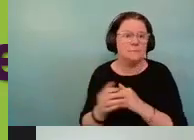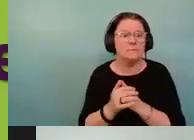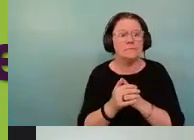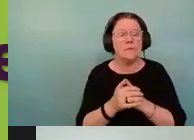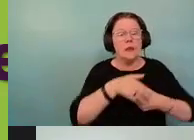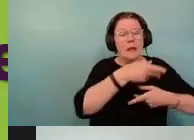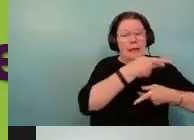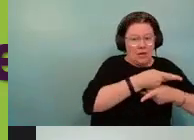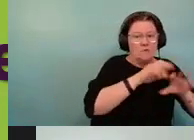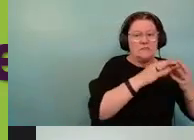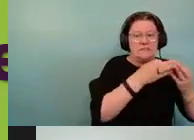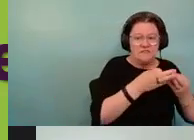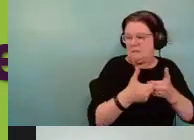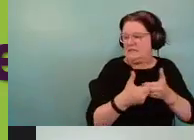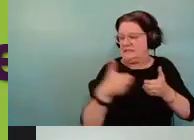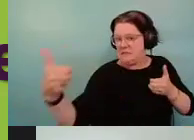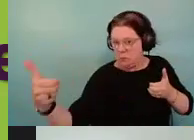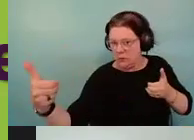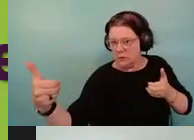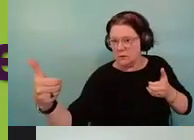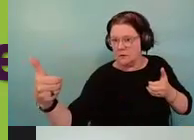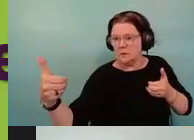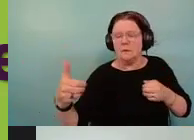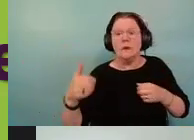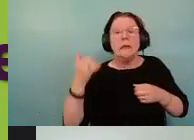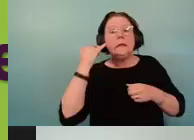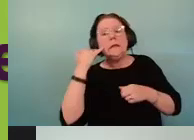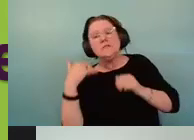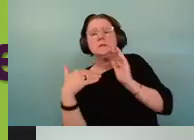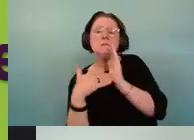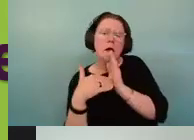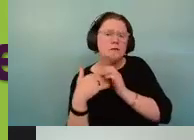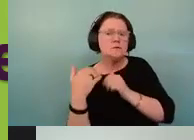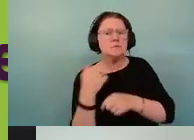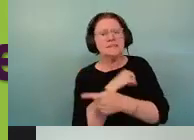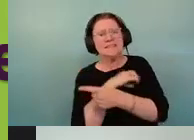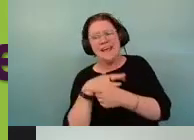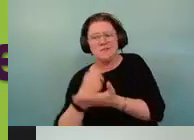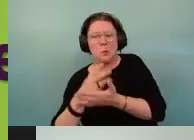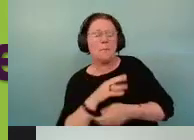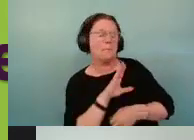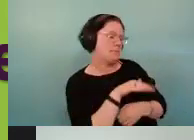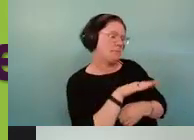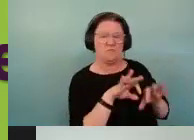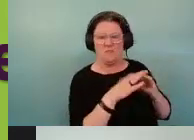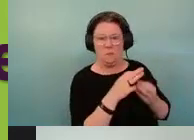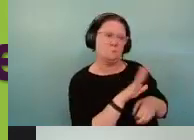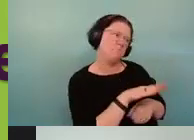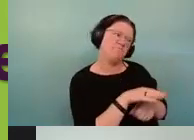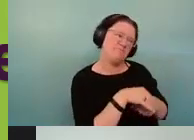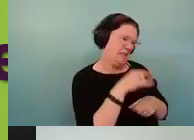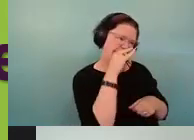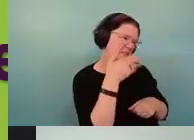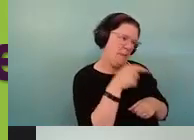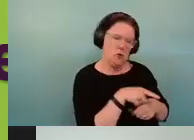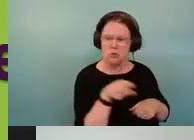from caregivers. So if the families are told that their children were better off with the